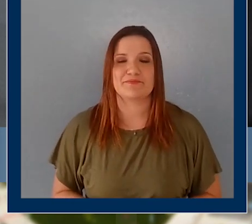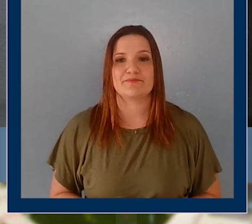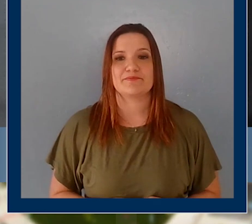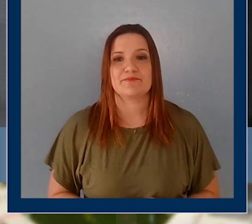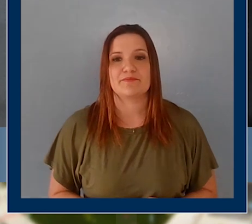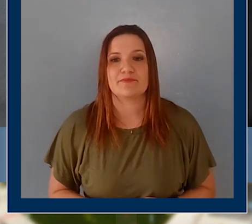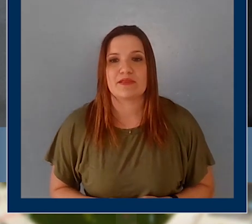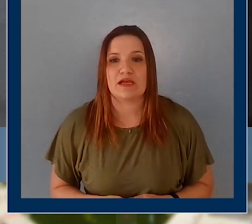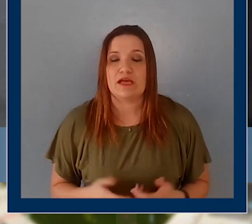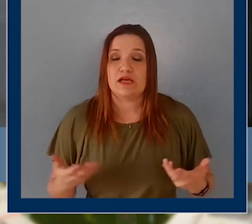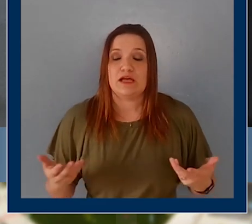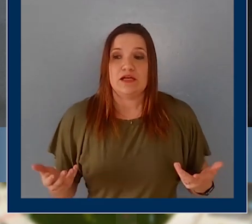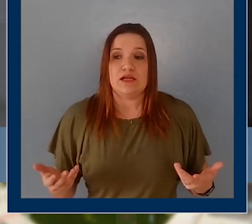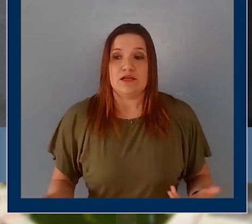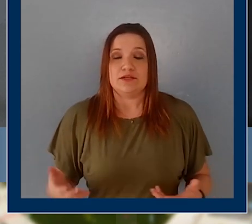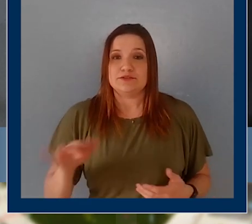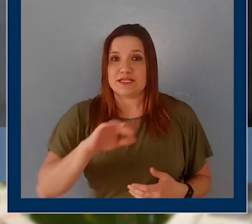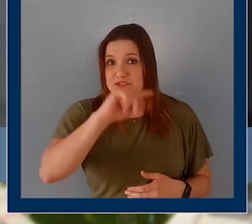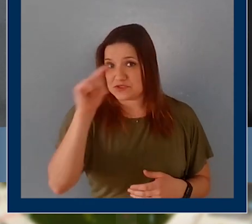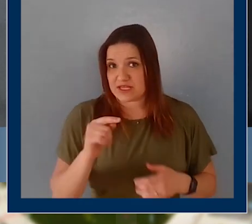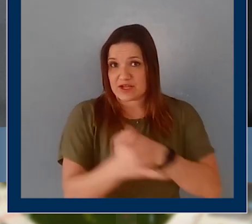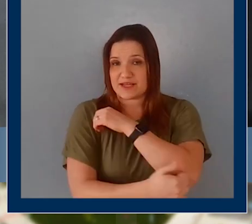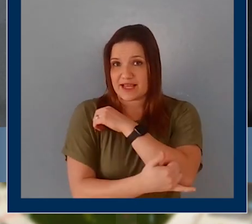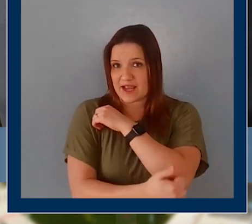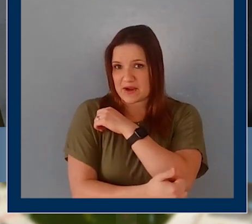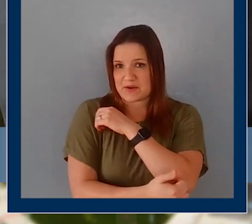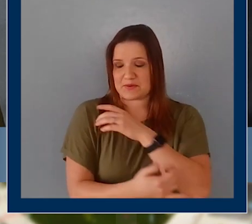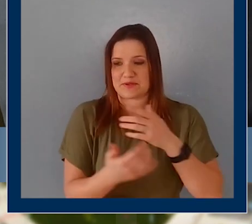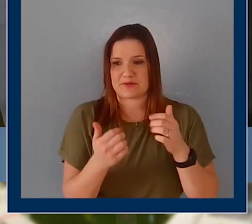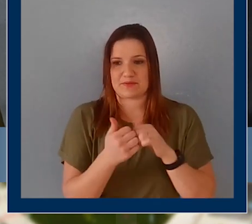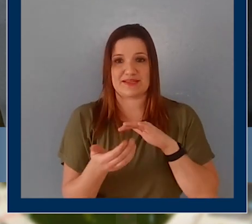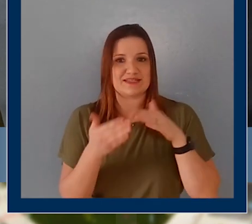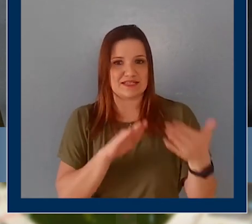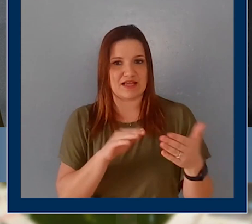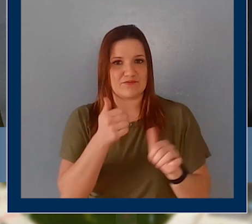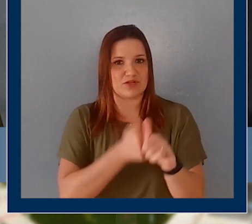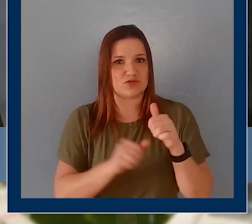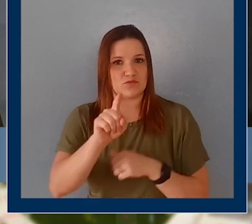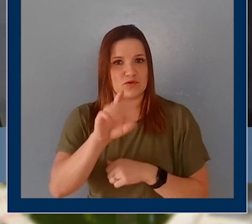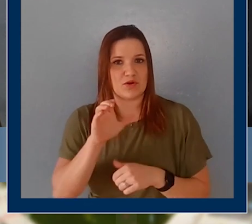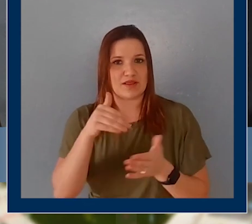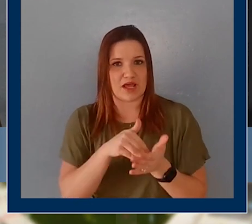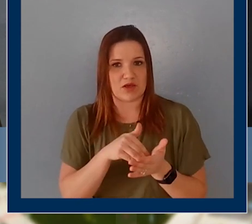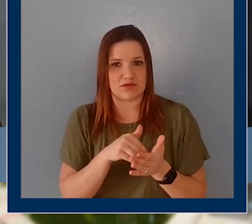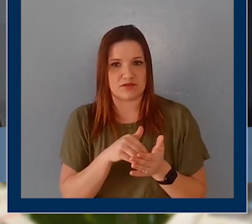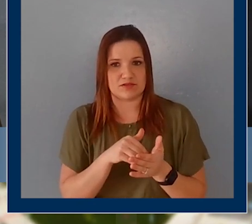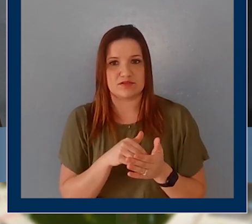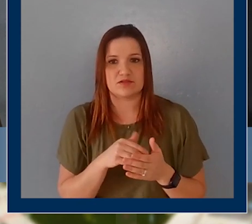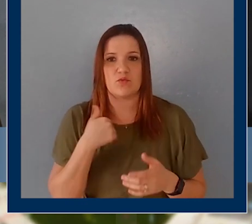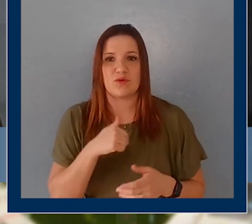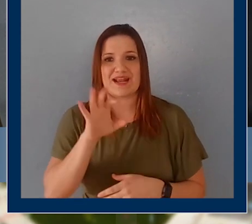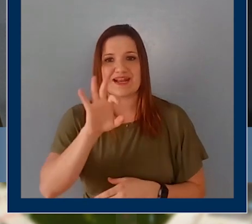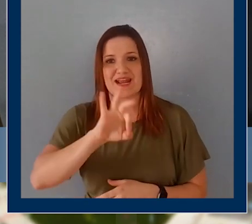the deaths are in the male population. In Tulare County, it's almost the exact opposite. 45% of